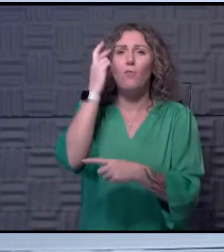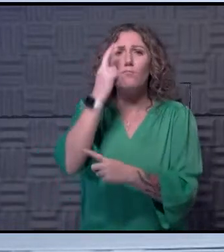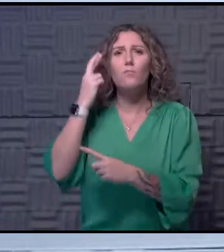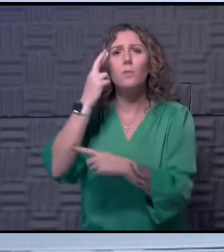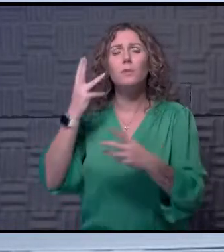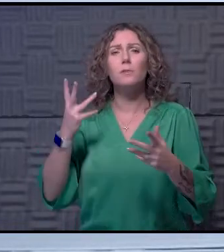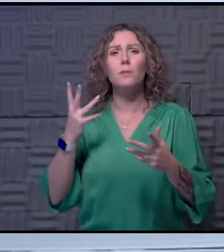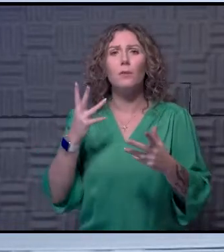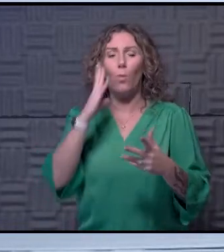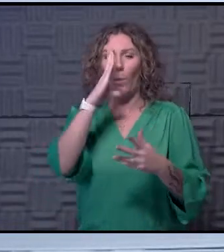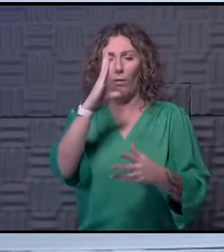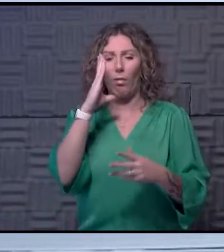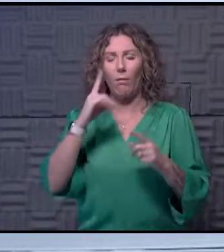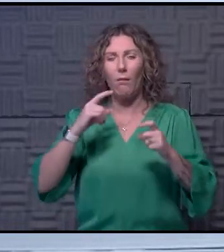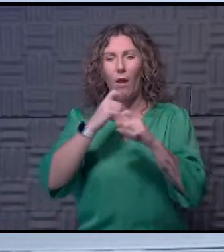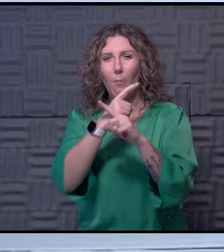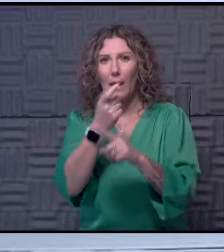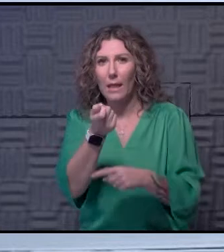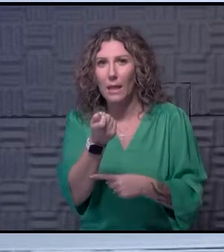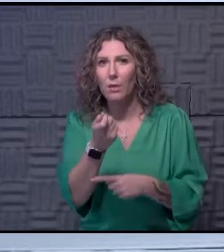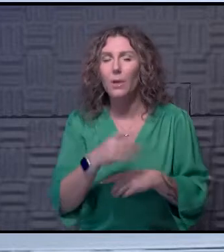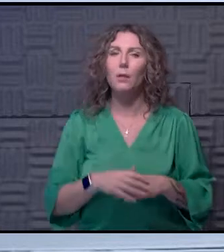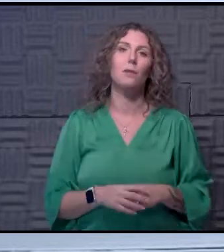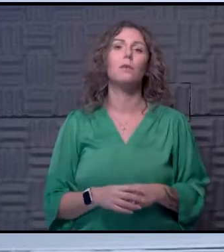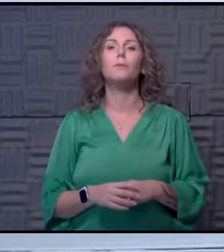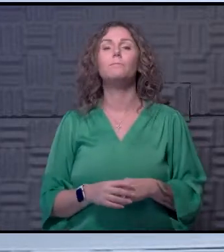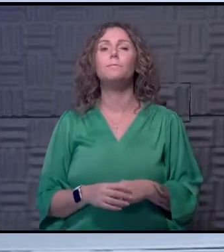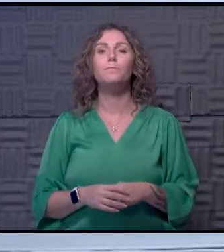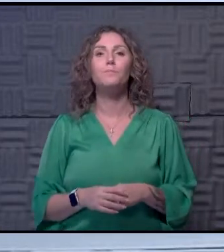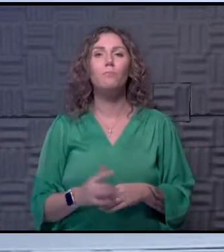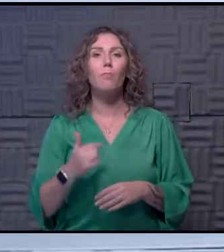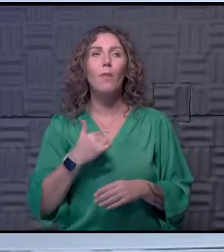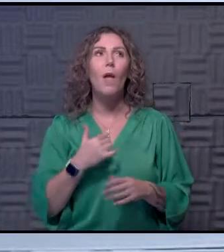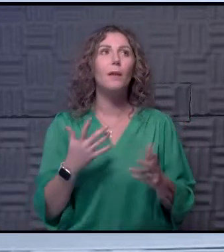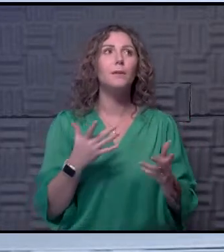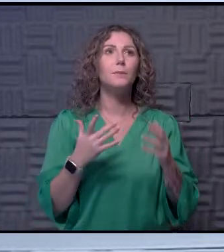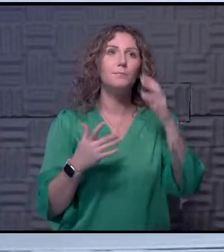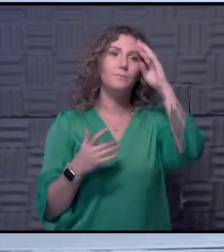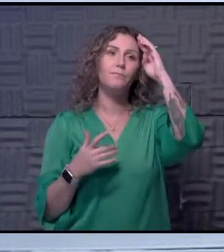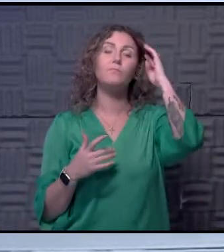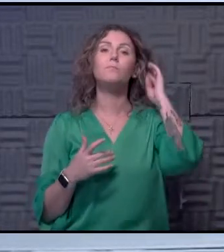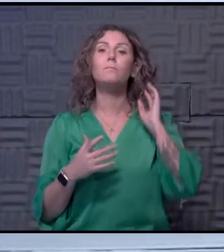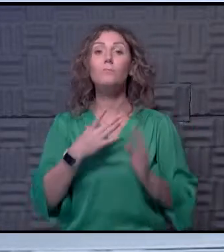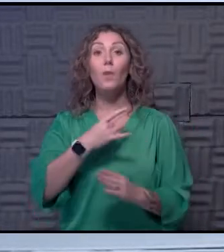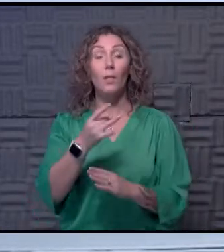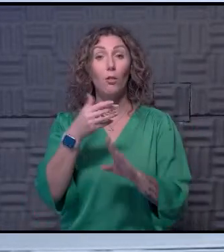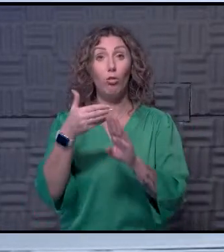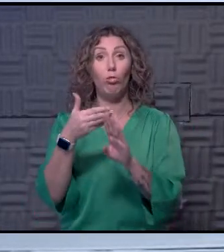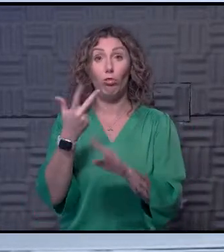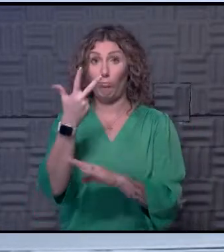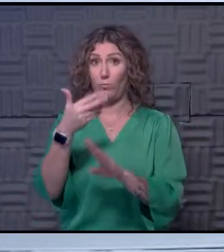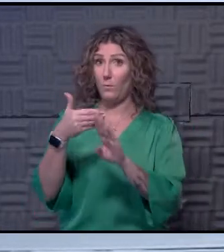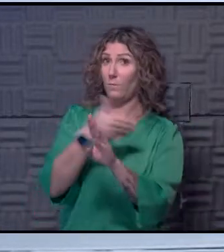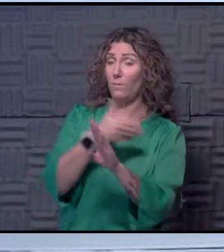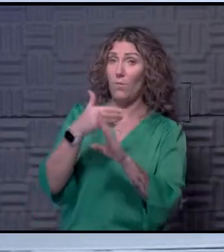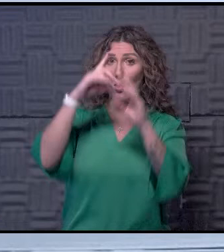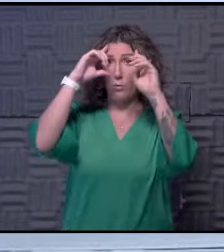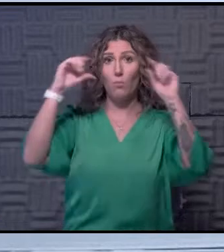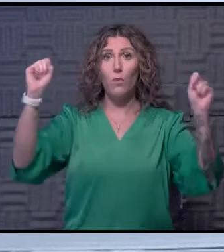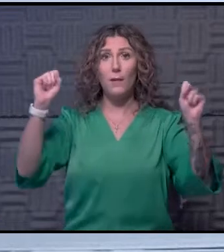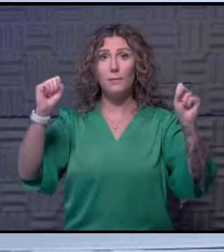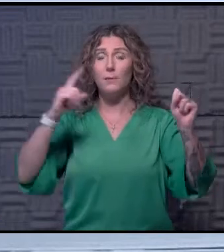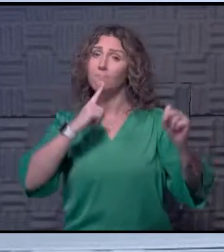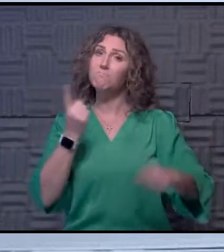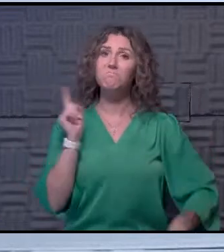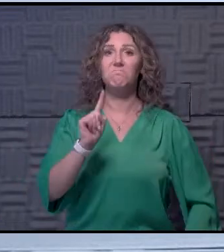to complicate this a bit. So I like that we have 3 former presidents that have stepped up and said that they're